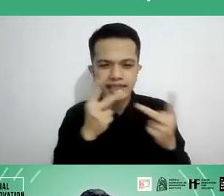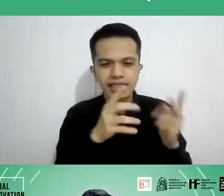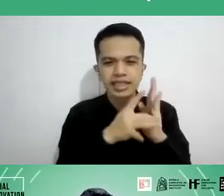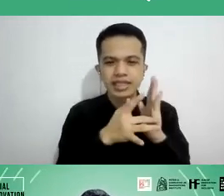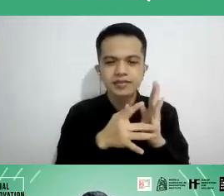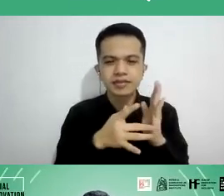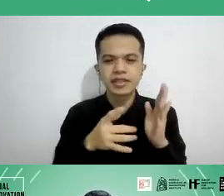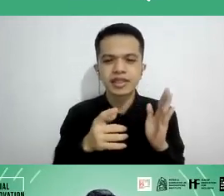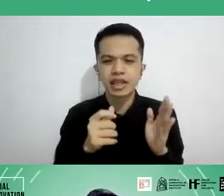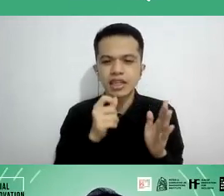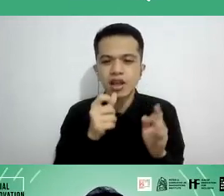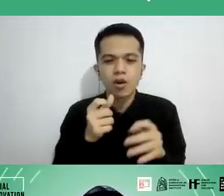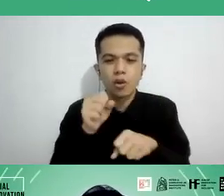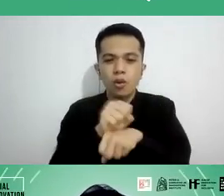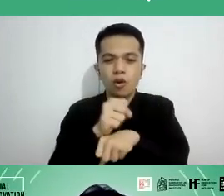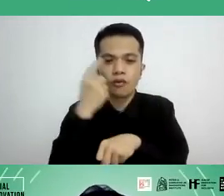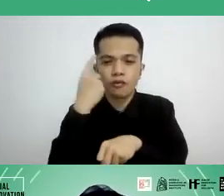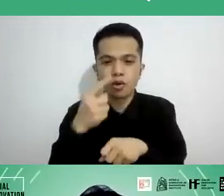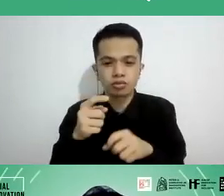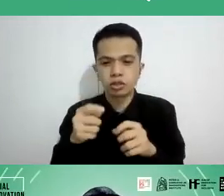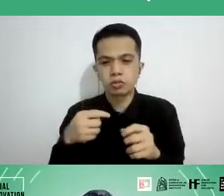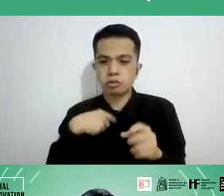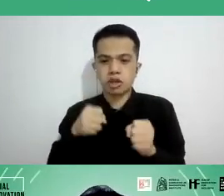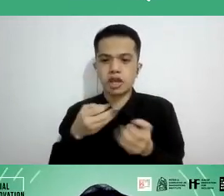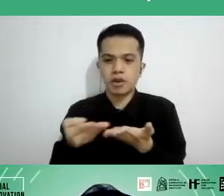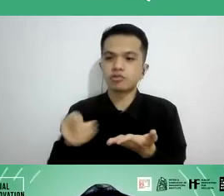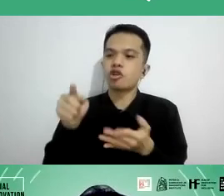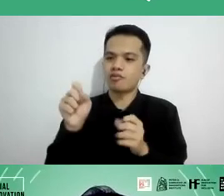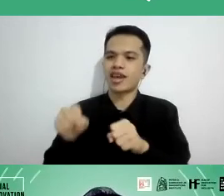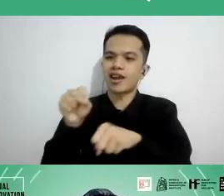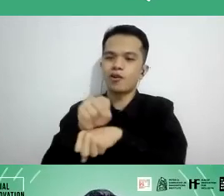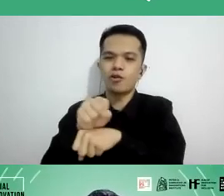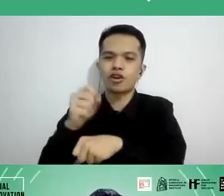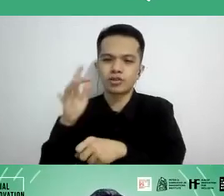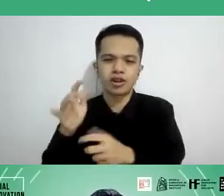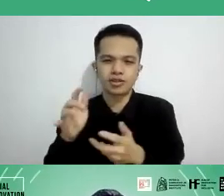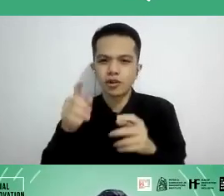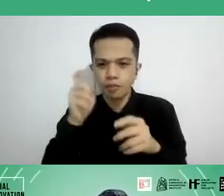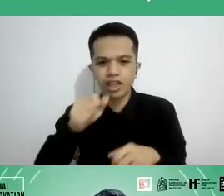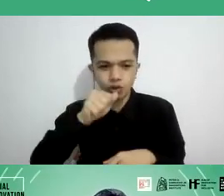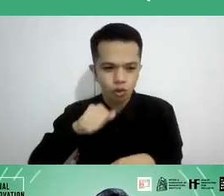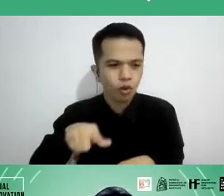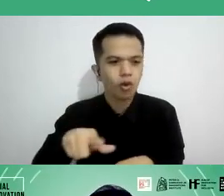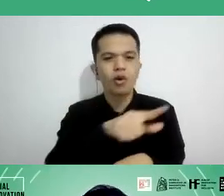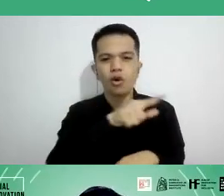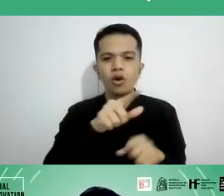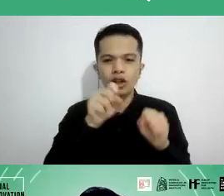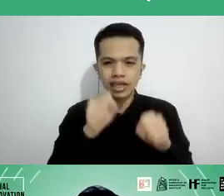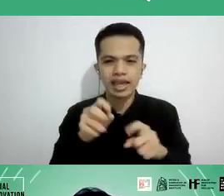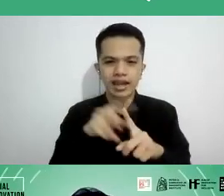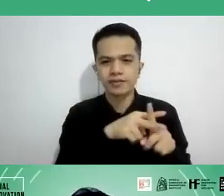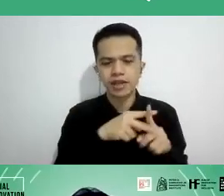that doesn't only work for those who can afford it. Part of smart cities and how it operates is it needs